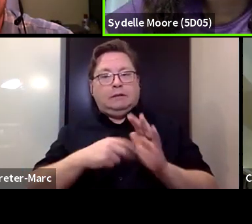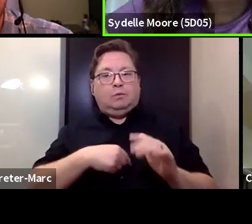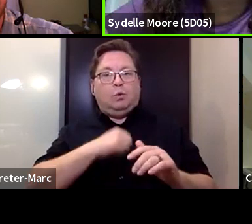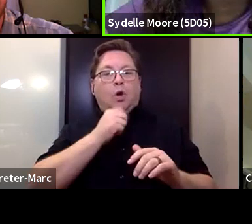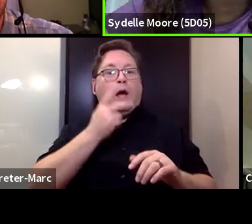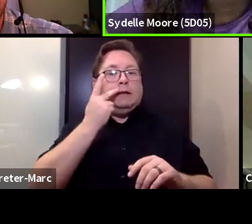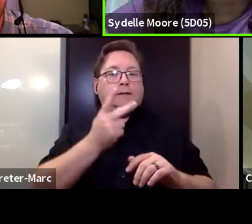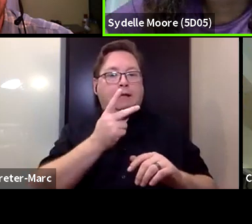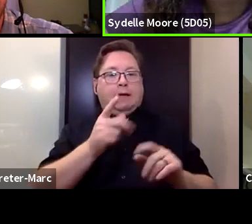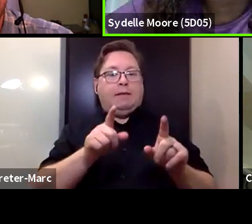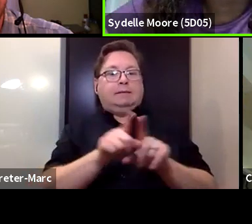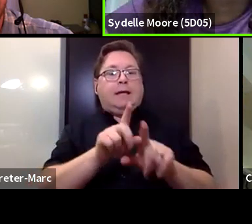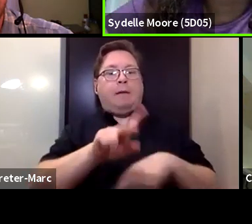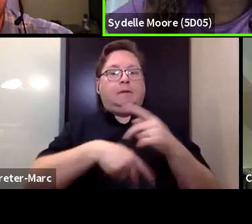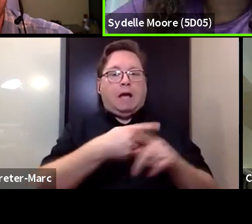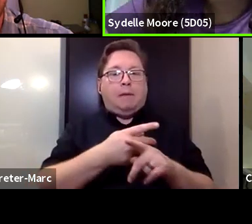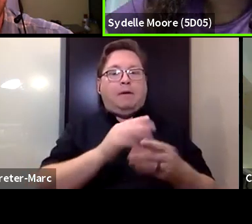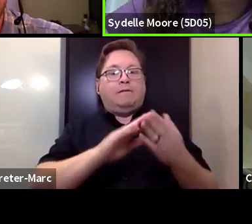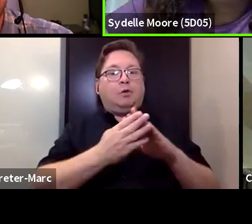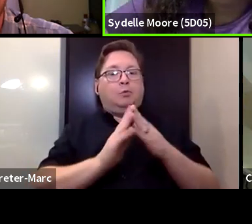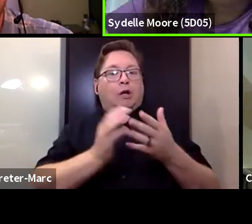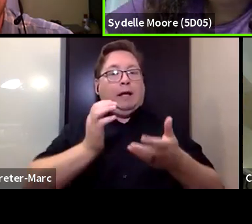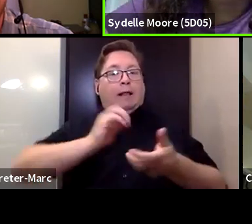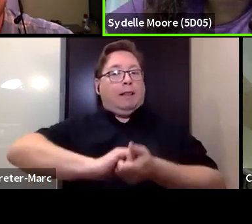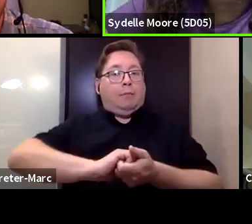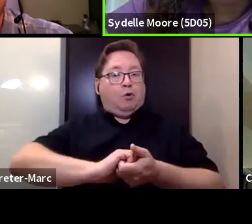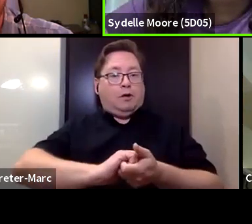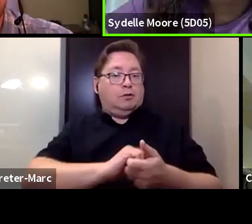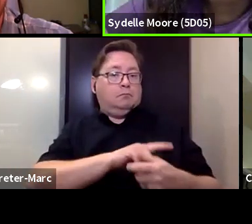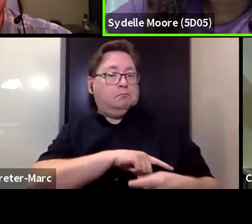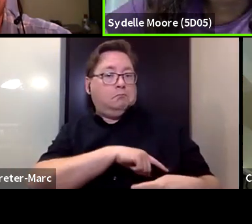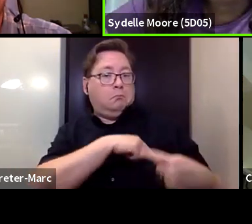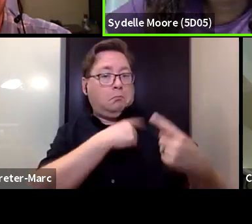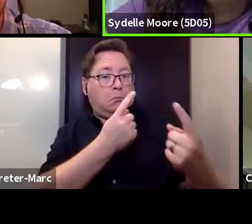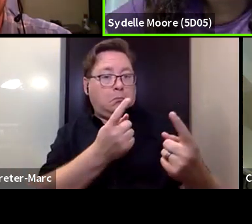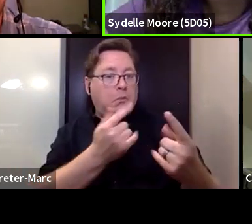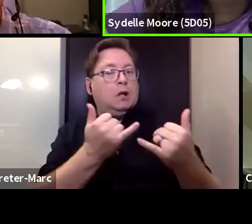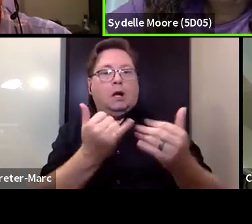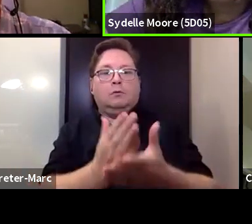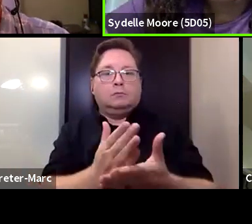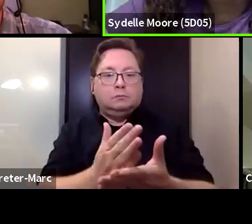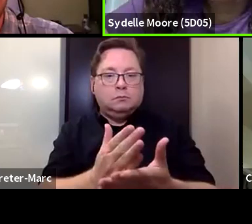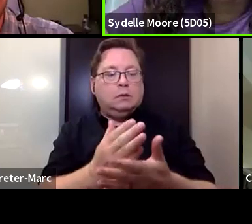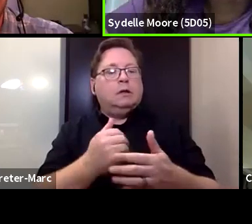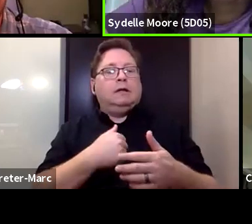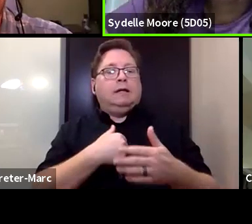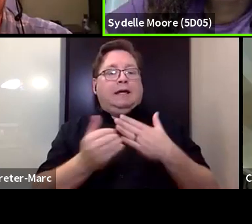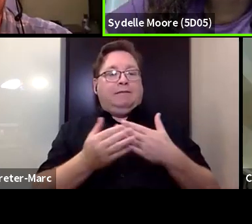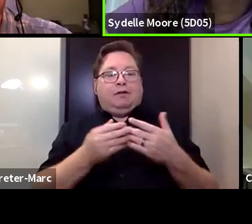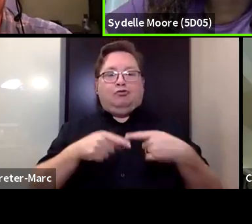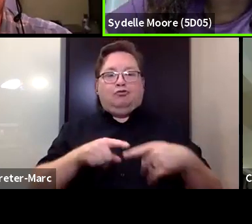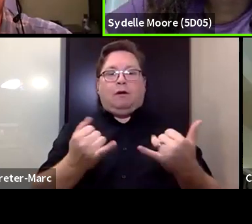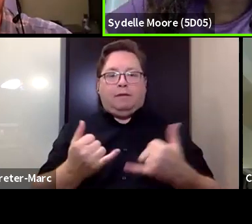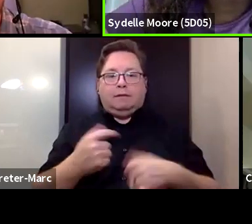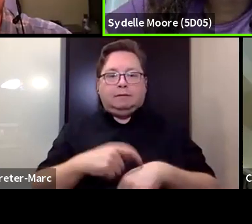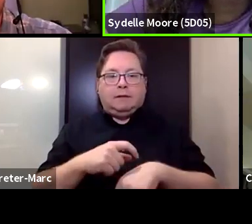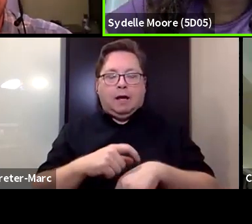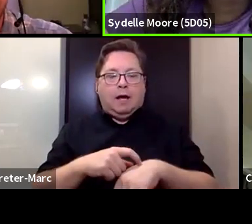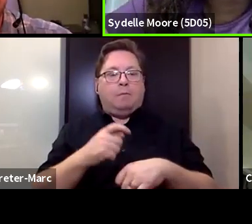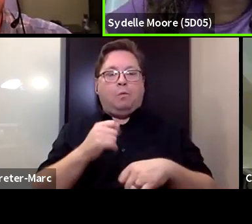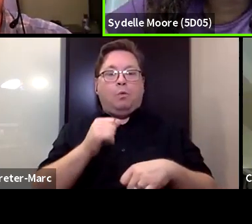community collaboration that we're accustomed to seeing. Even during this time, we're not seeing a lot of the type